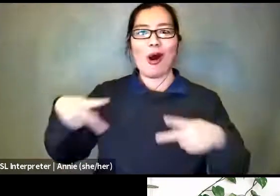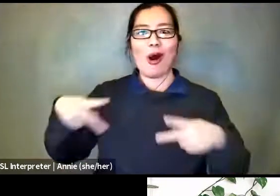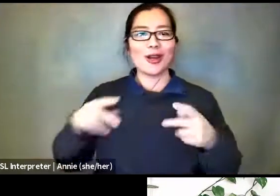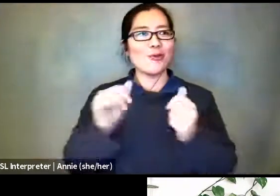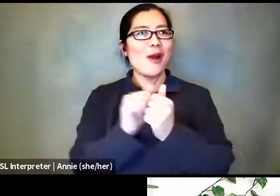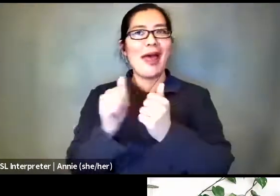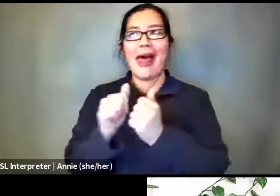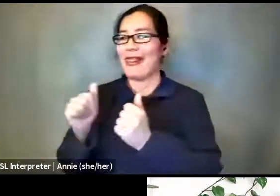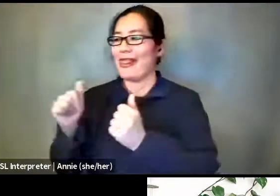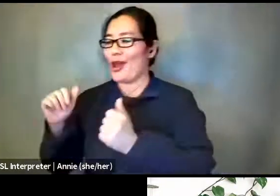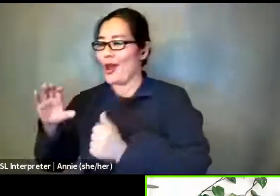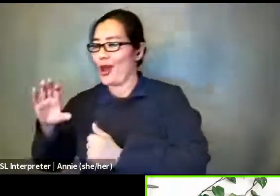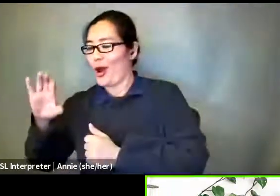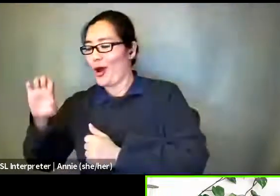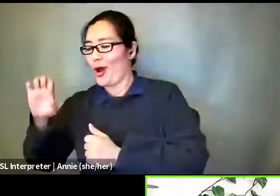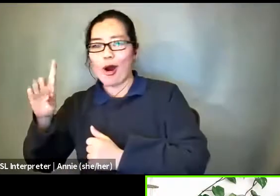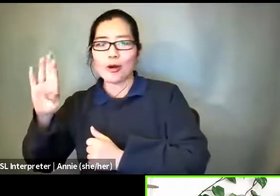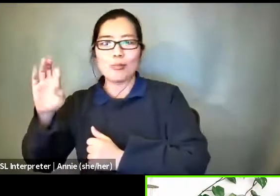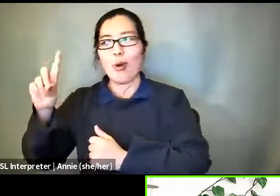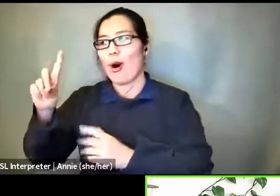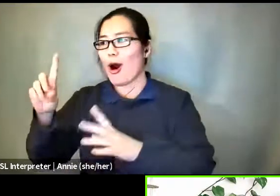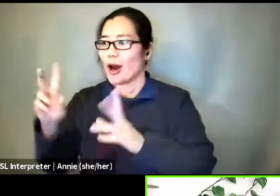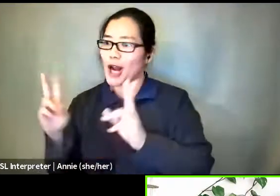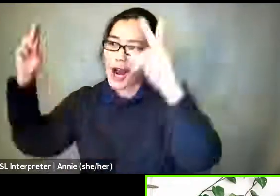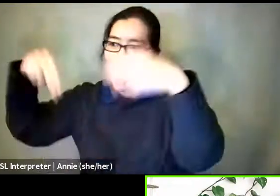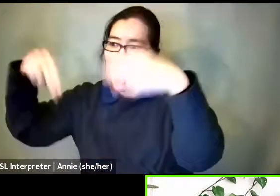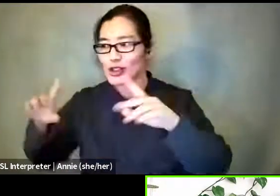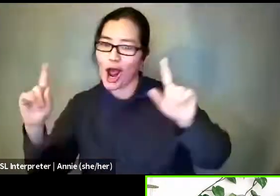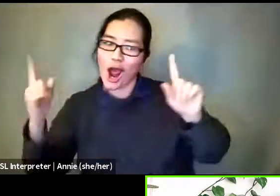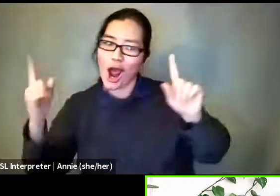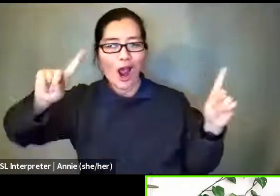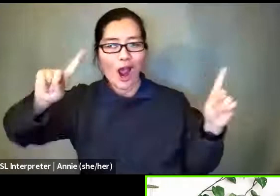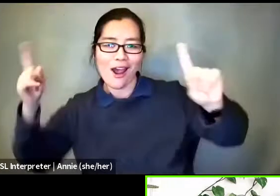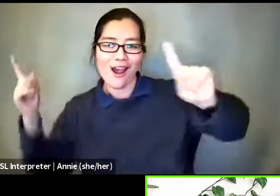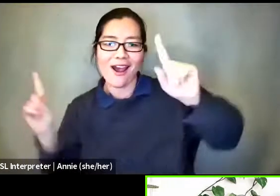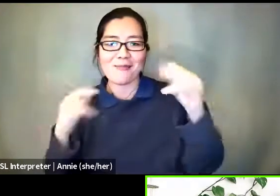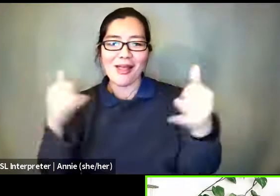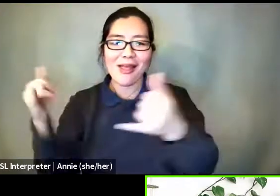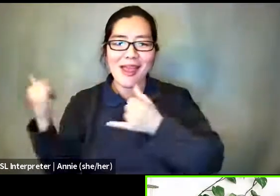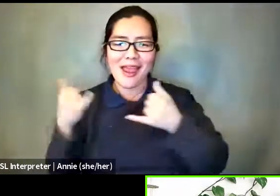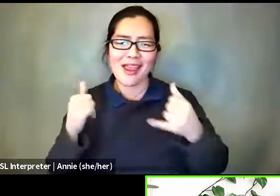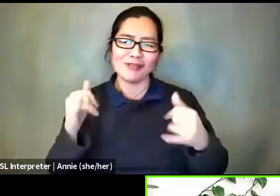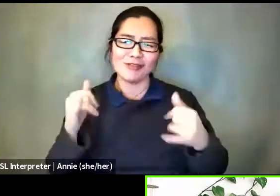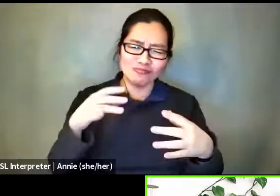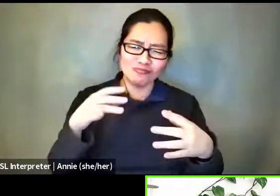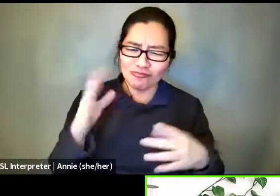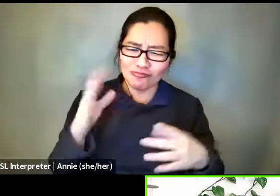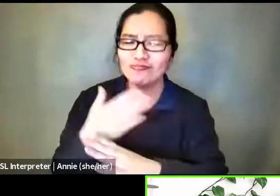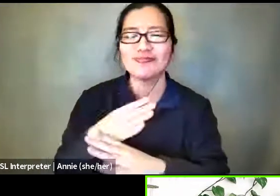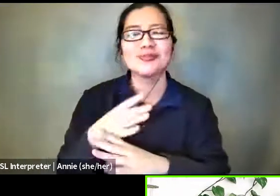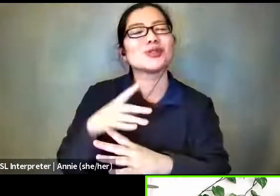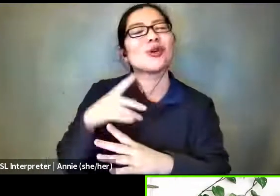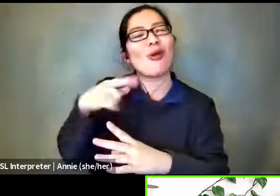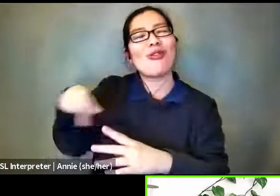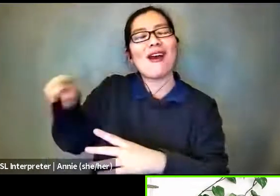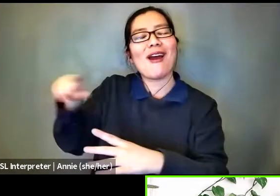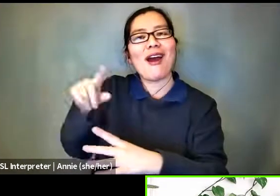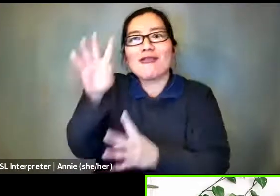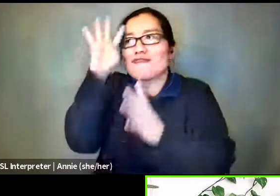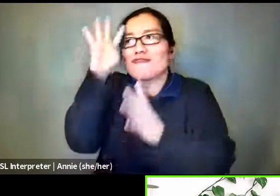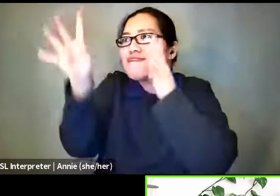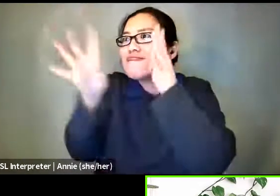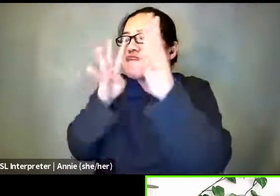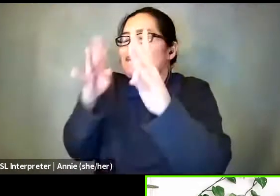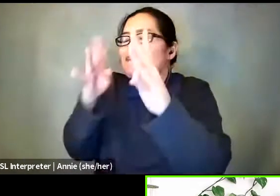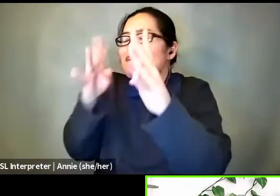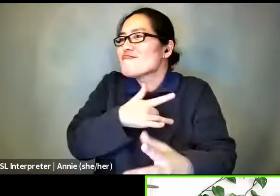cutouts, rocking to some music. They really get into the creative aspects as well. It